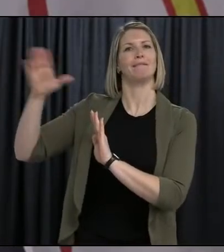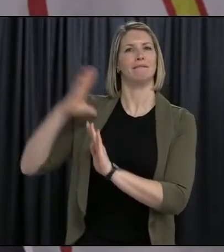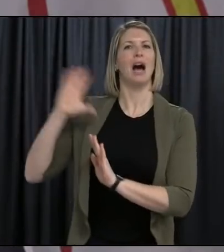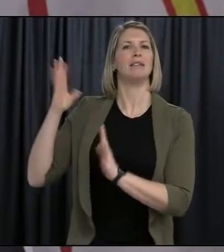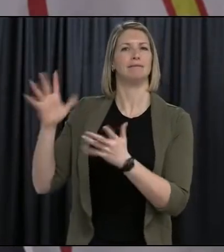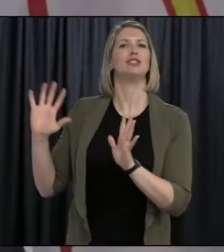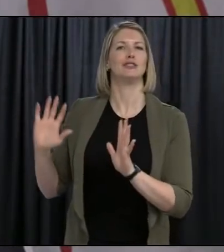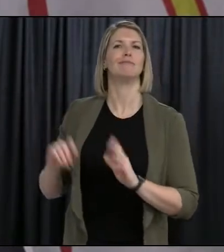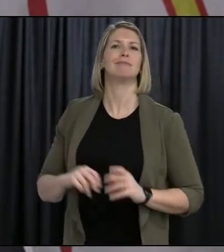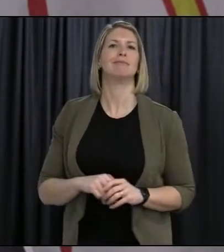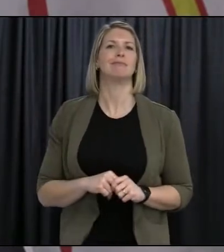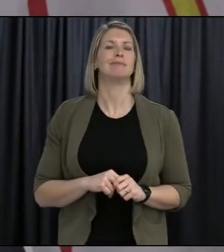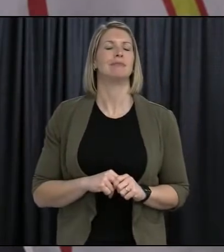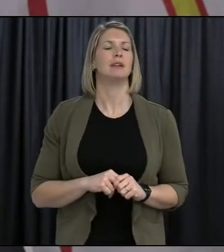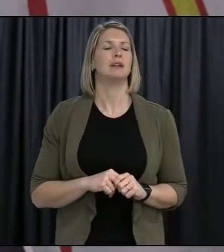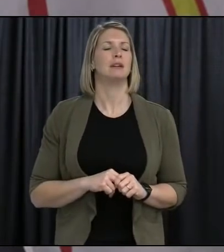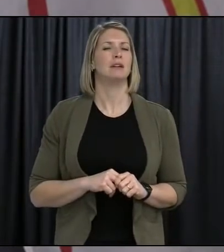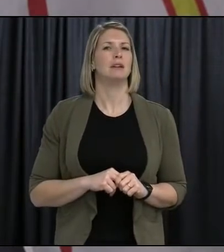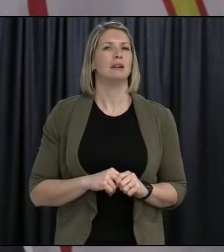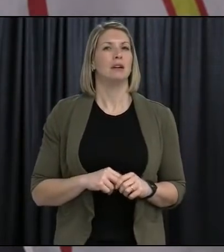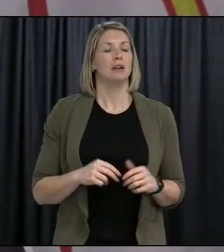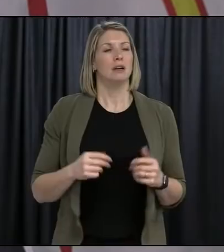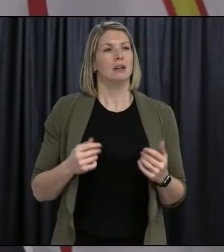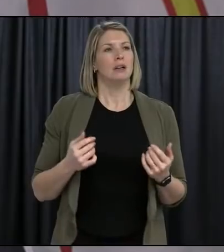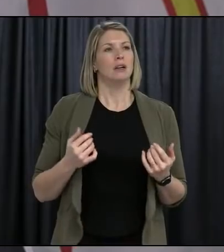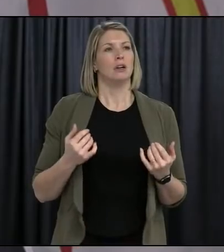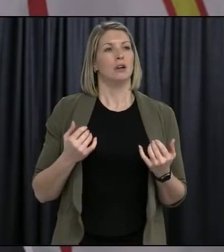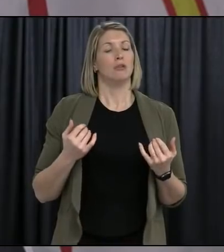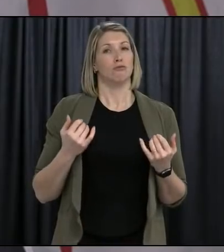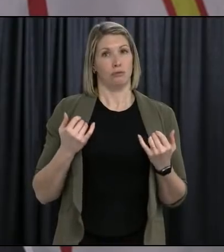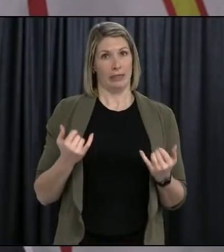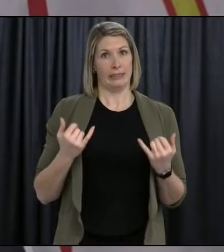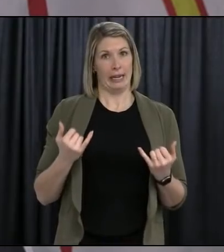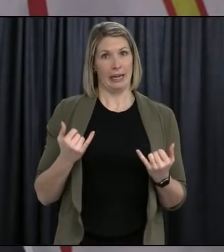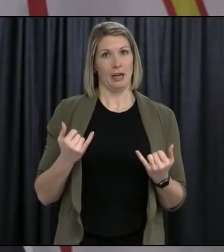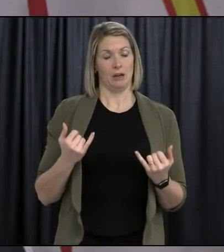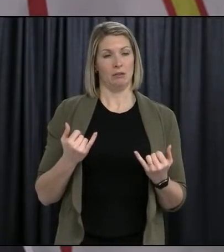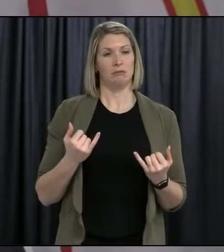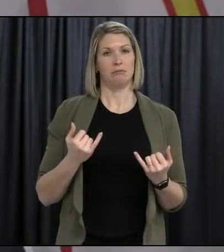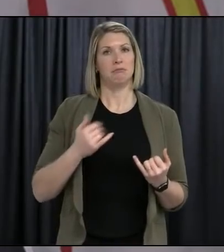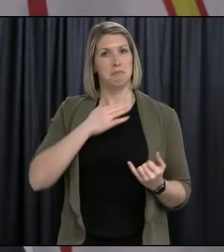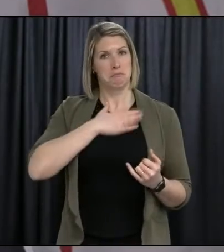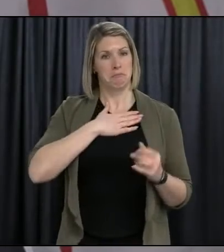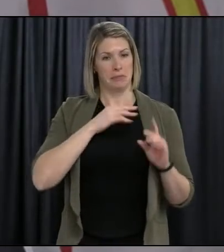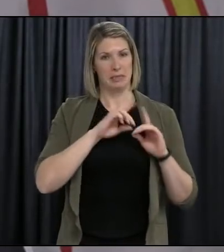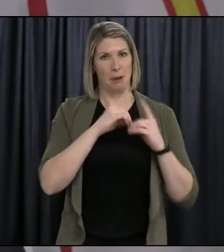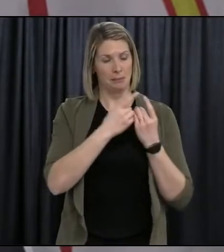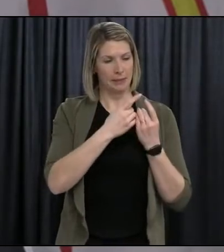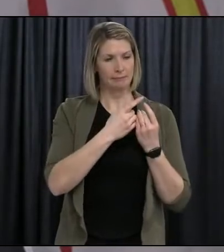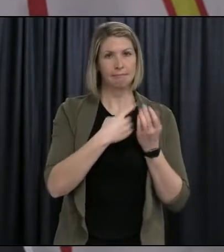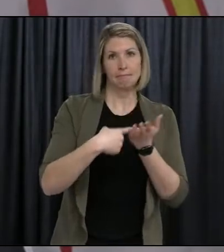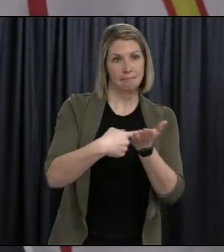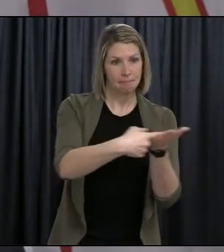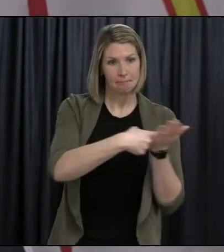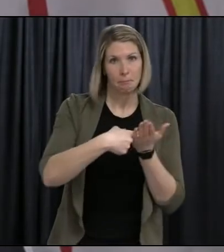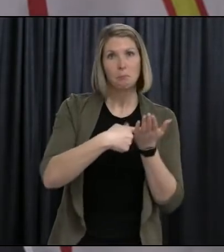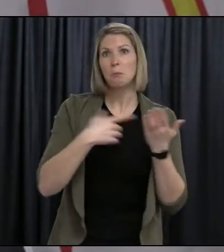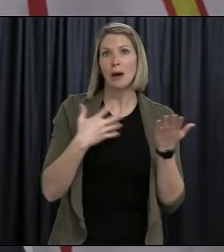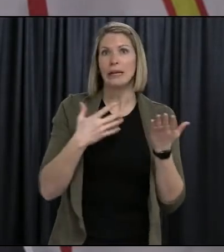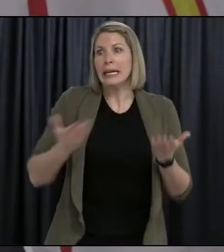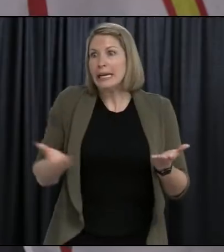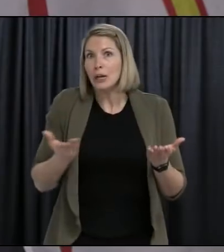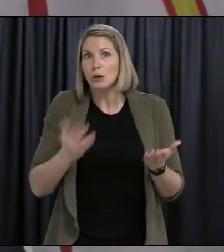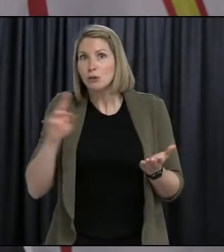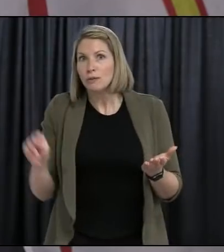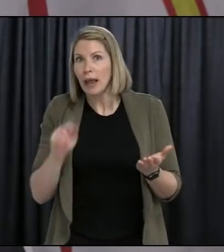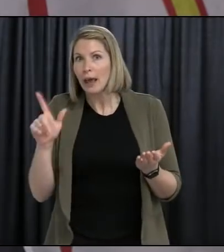restrictions and guidance. We are currently discussing, and that's a discussion that's happening everywhere, not